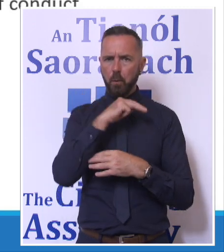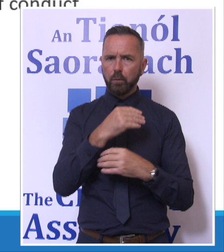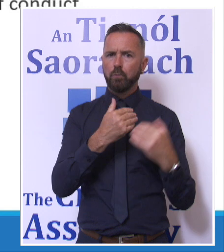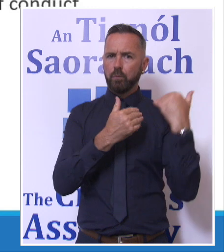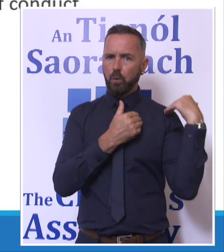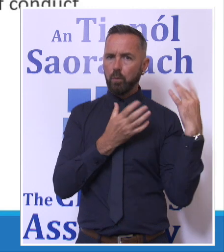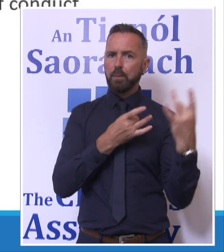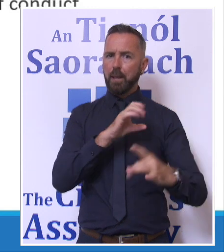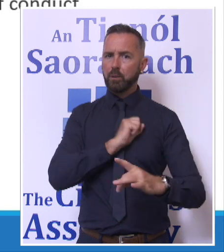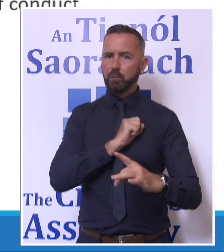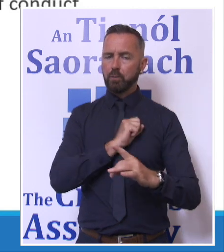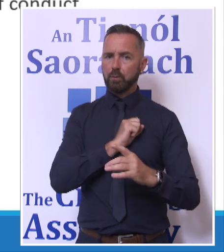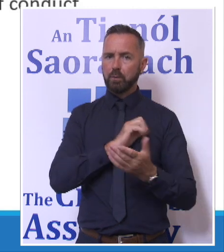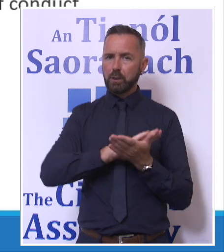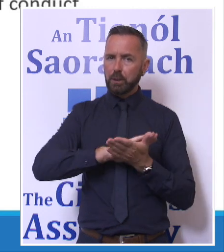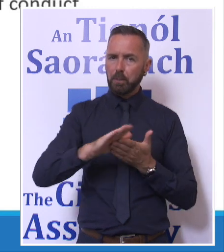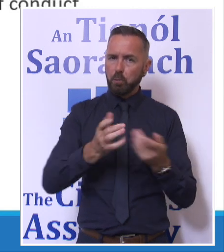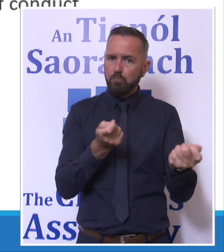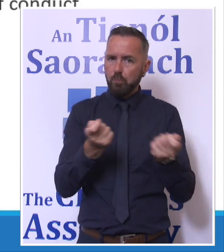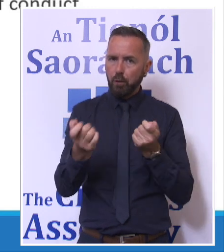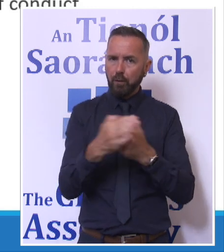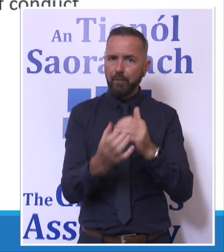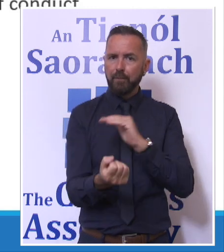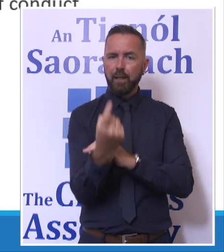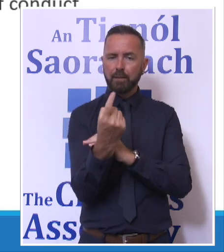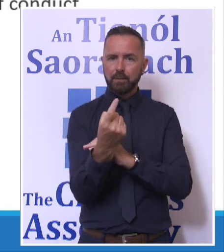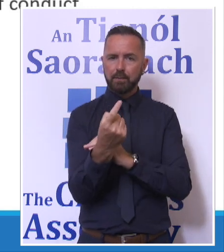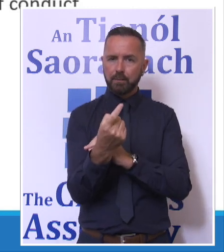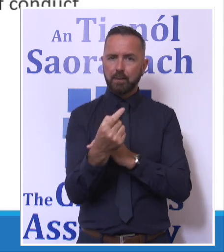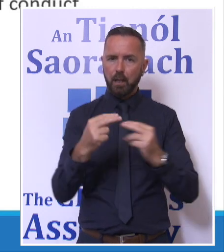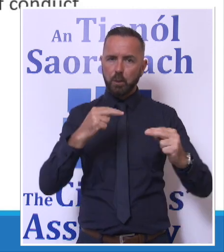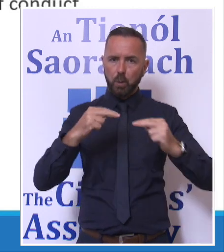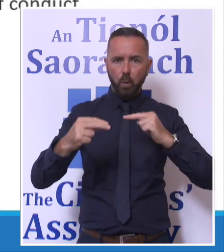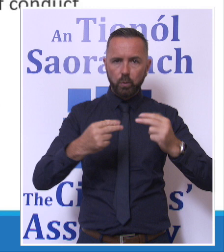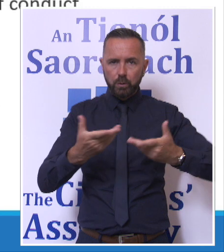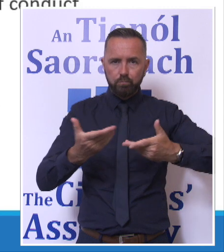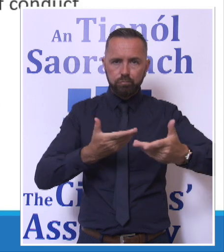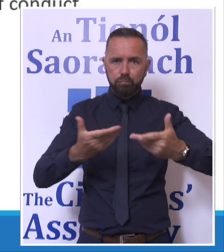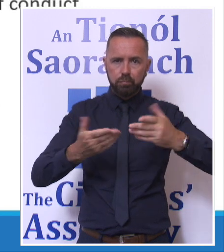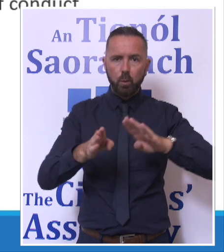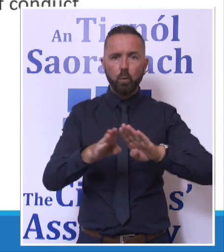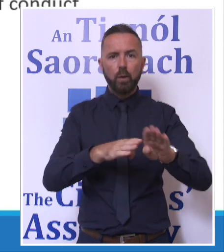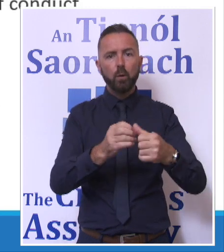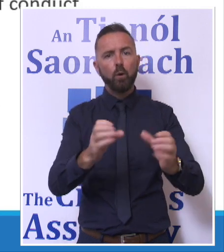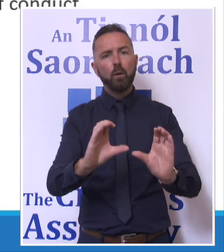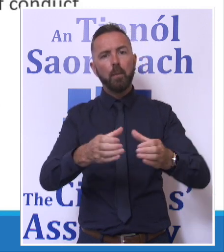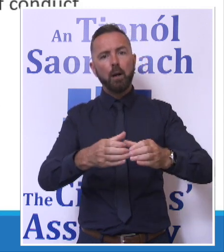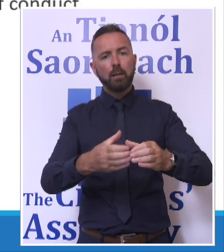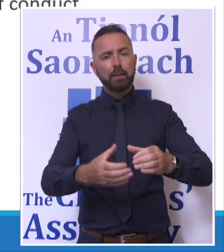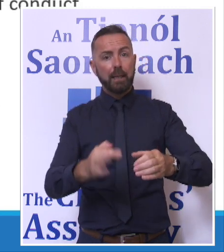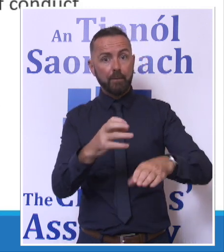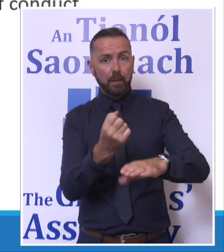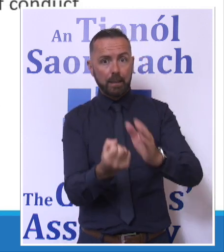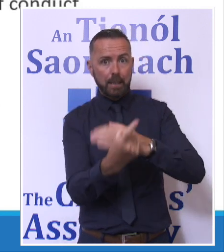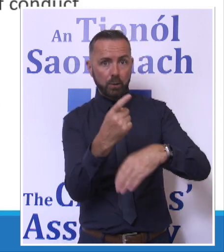in ensuring the smooth running of events, kind of negotiating between parties and making sure contentious issues are